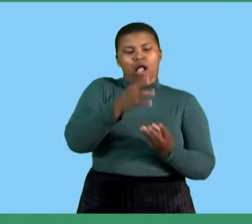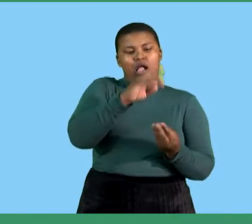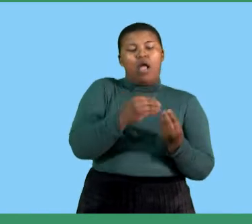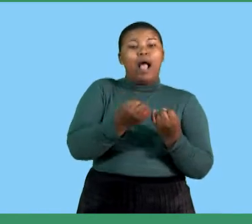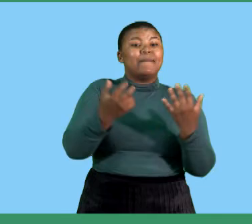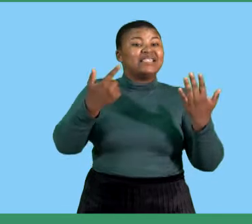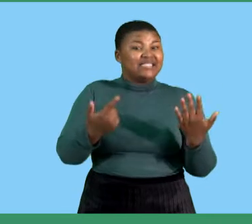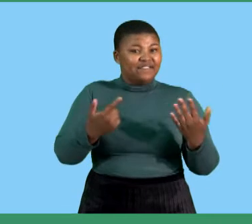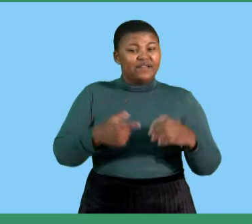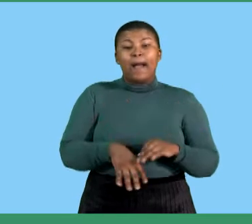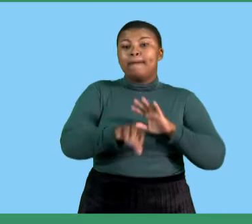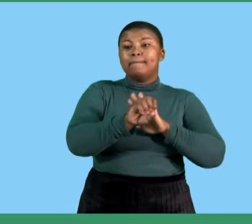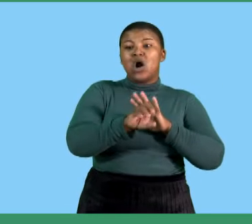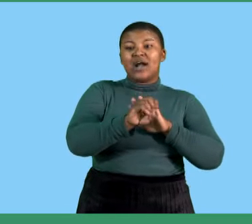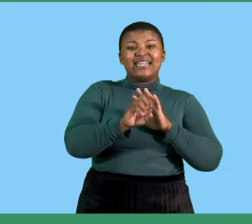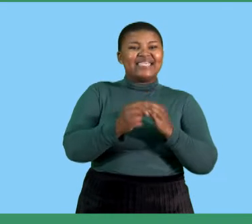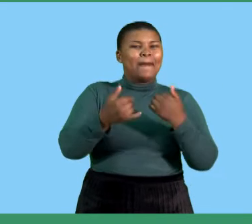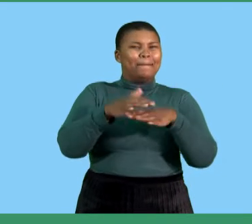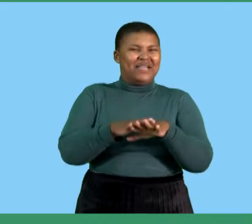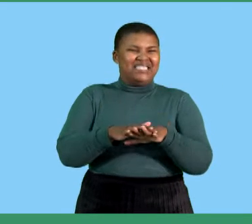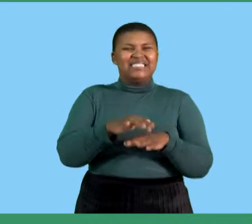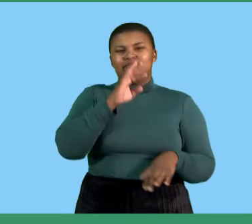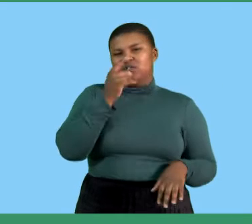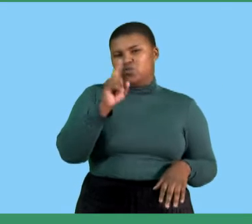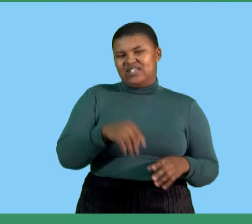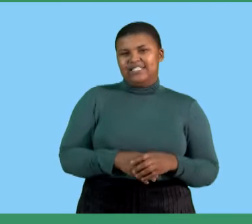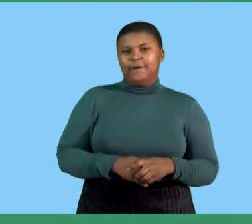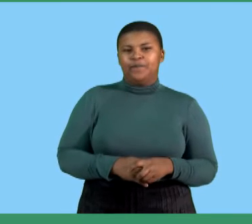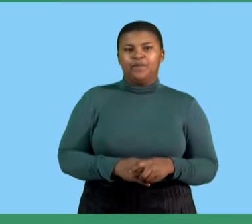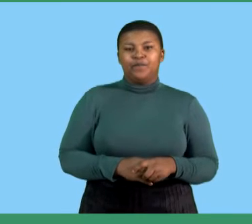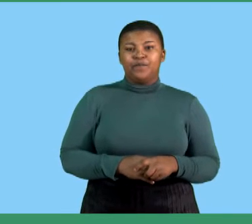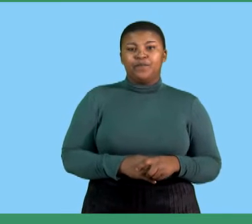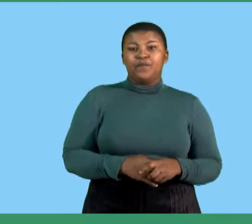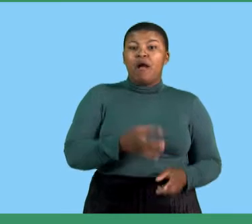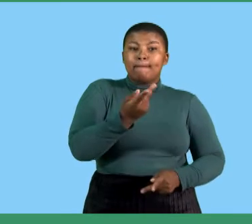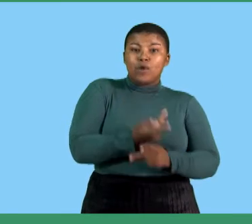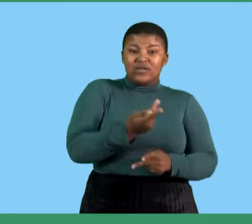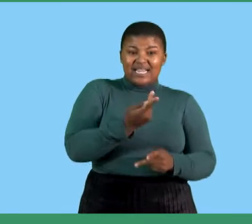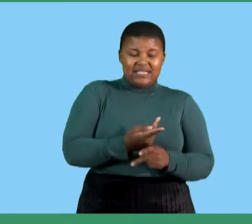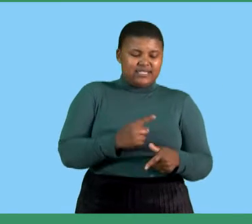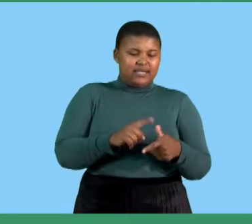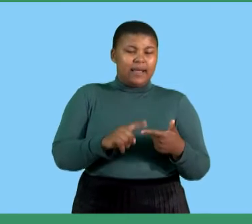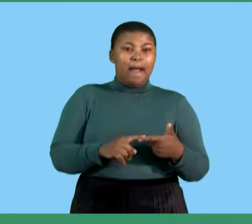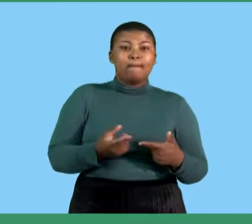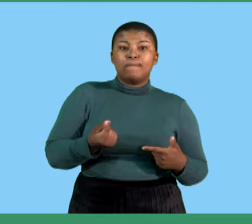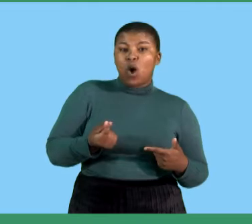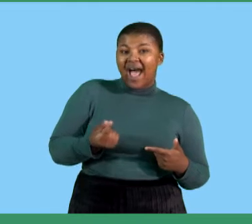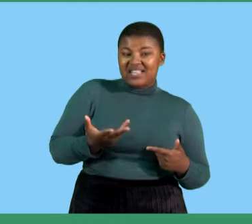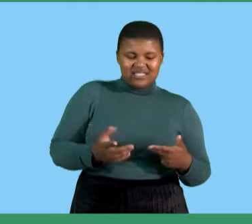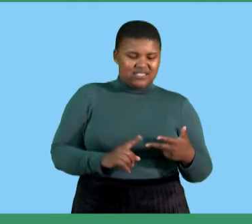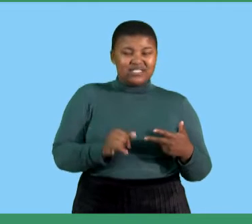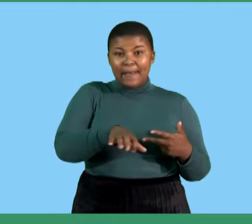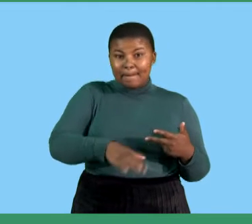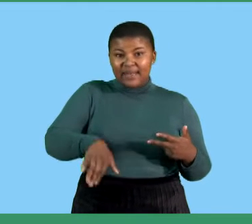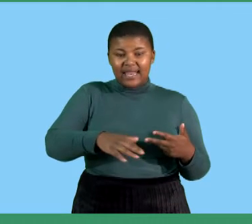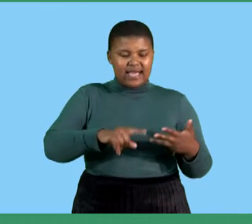a marketing mix is a combination of product, that is the first one. We've got price, we've got place, we've got